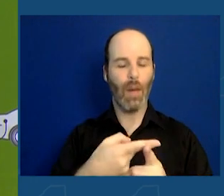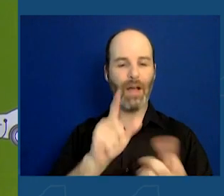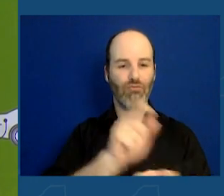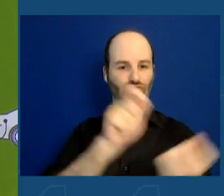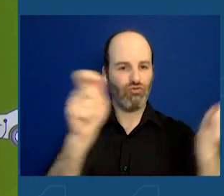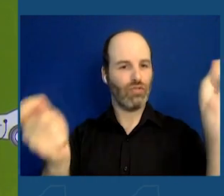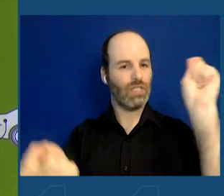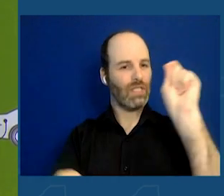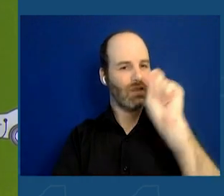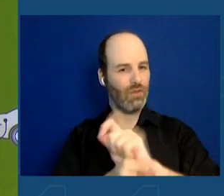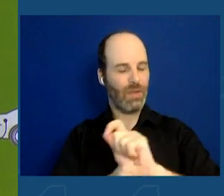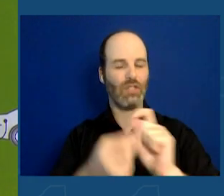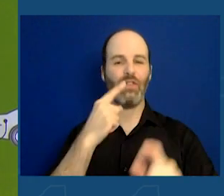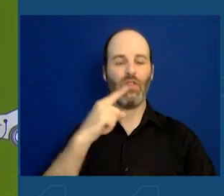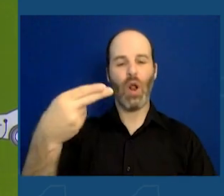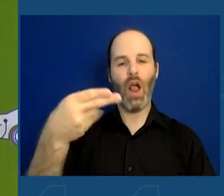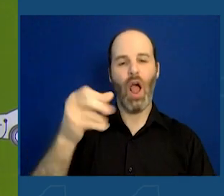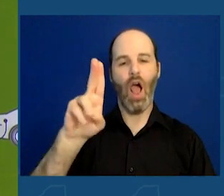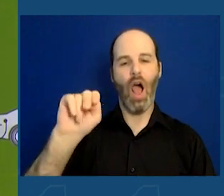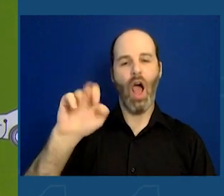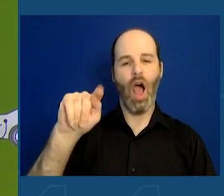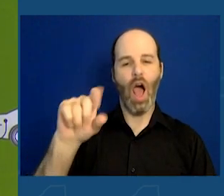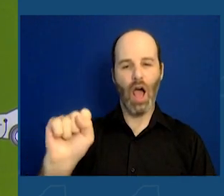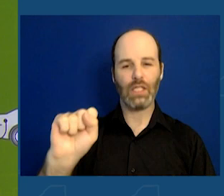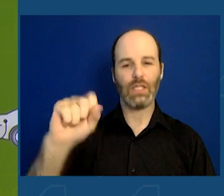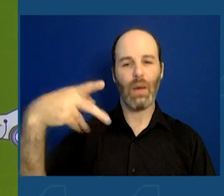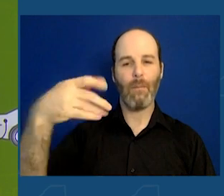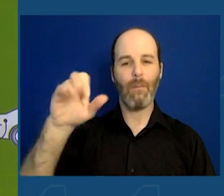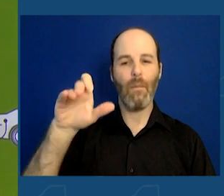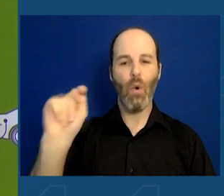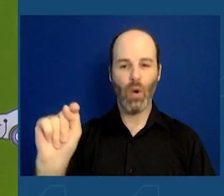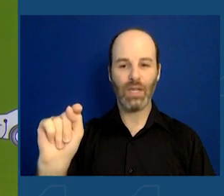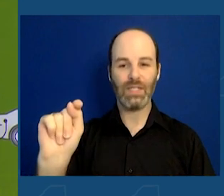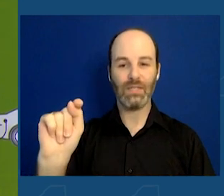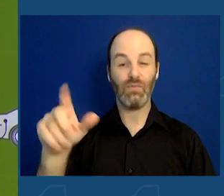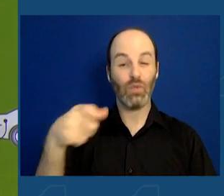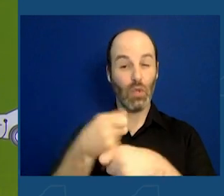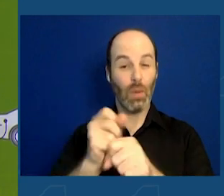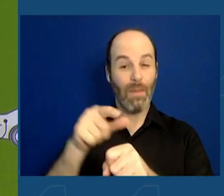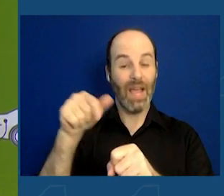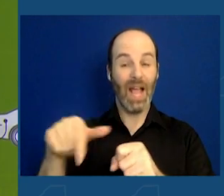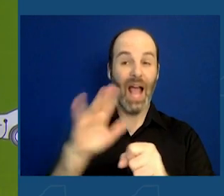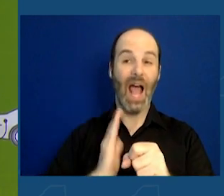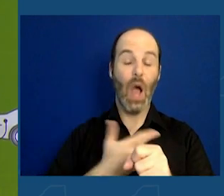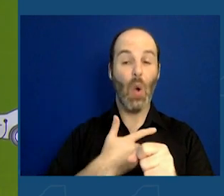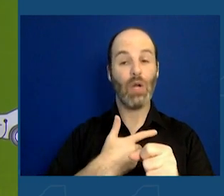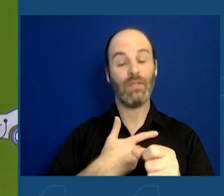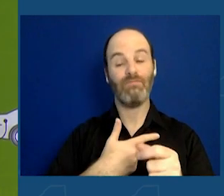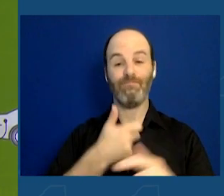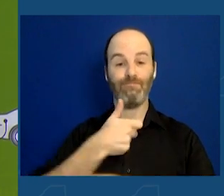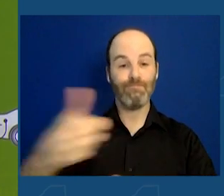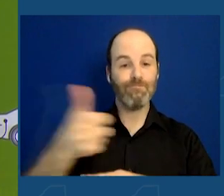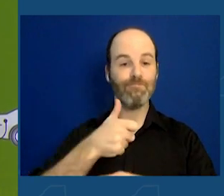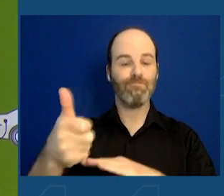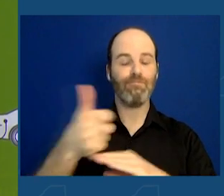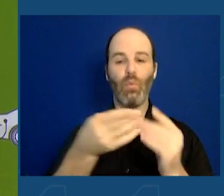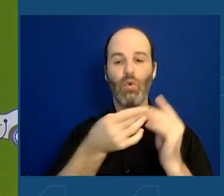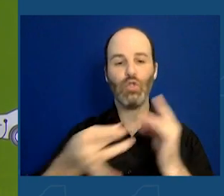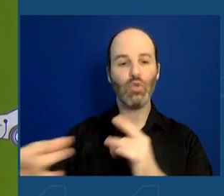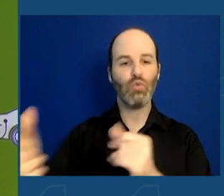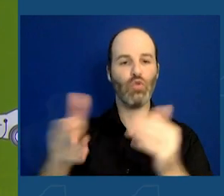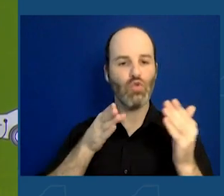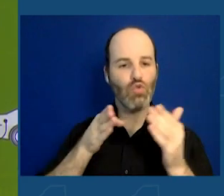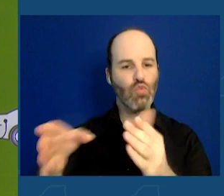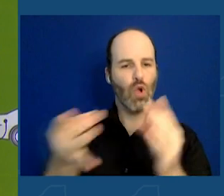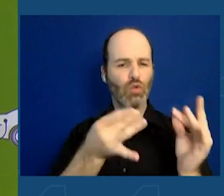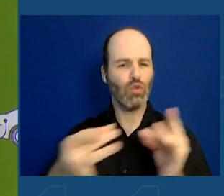of Hunts Point to make our commute smoother, the roads smoother, the